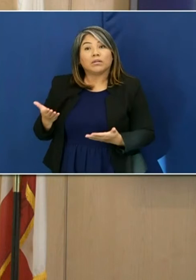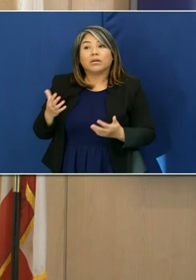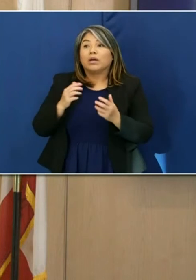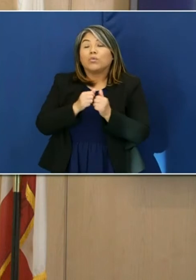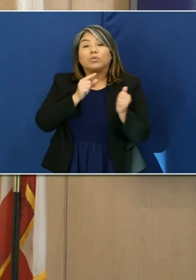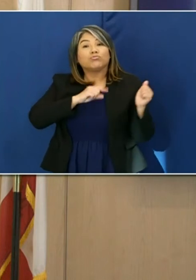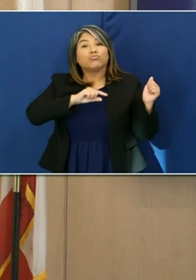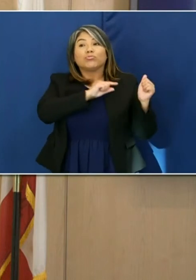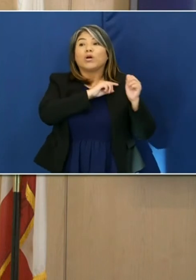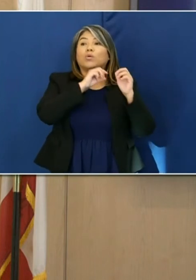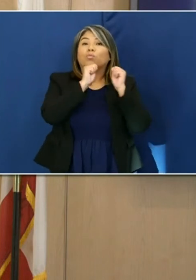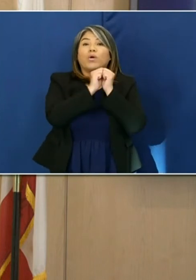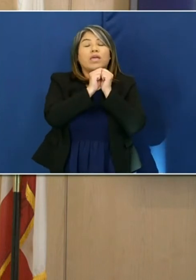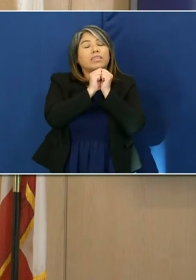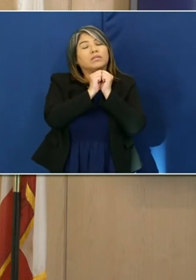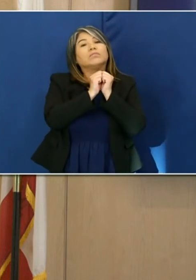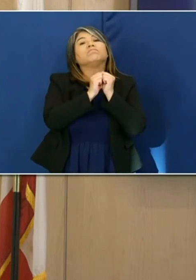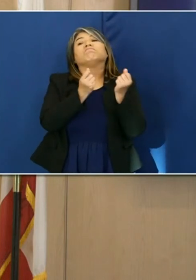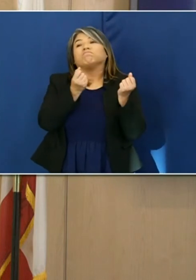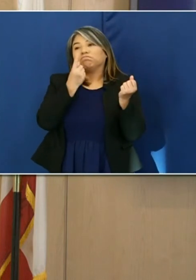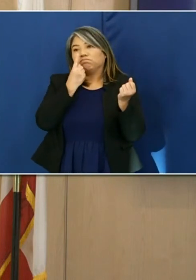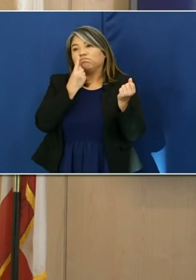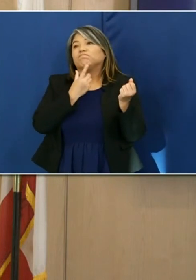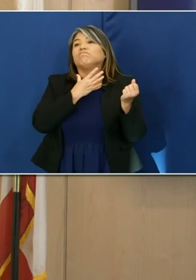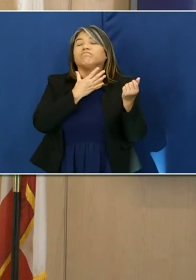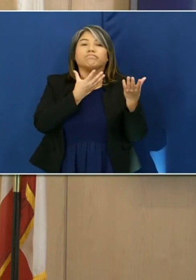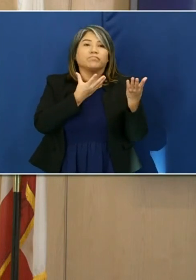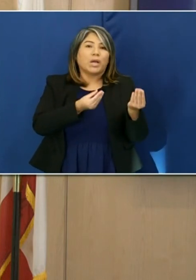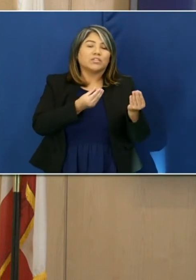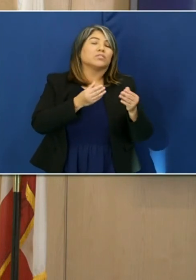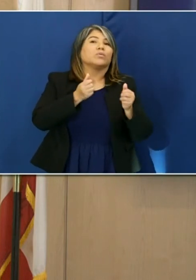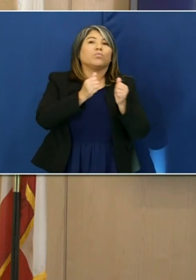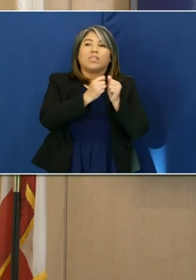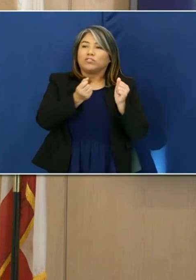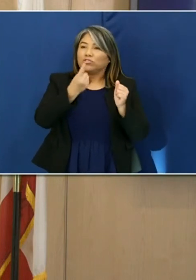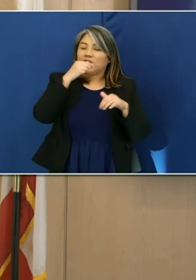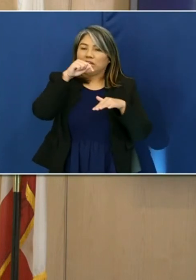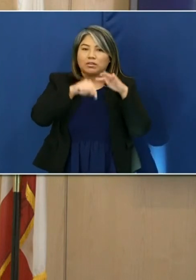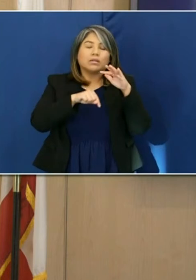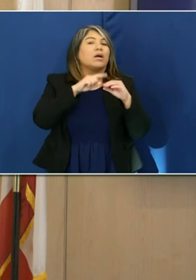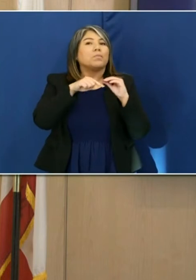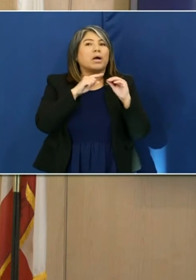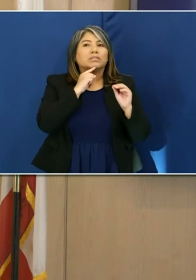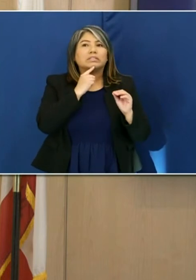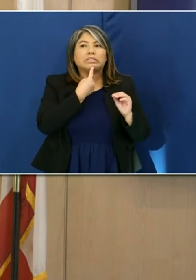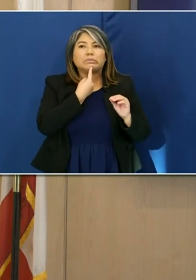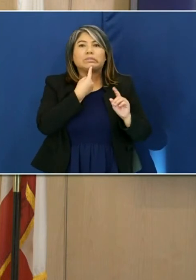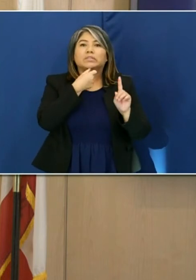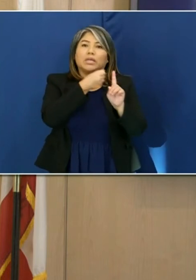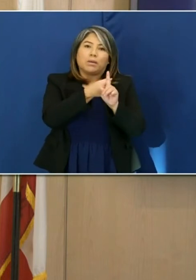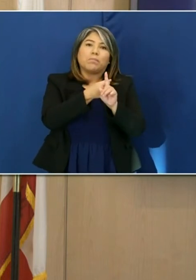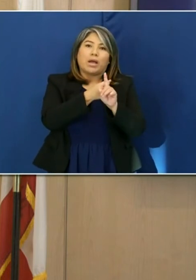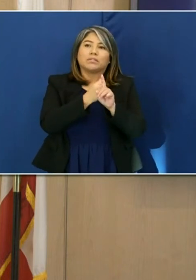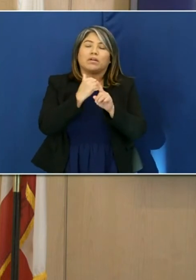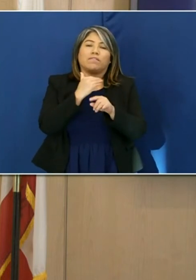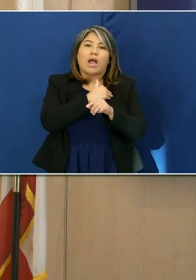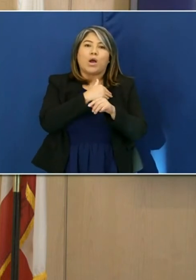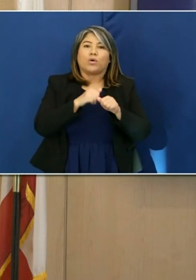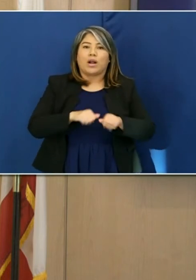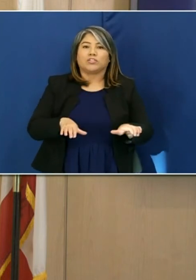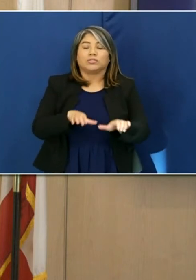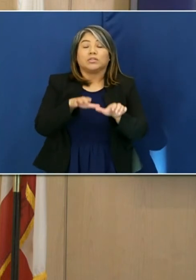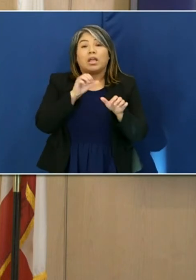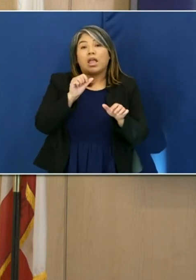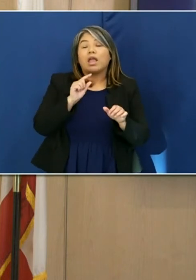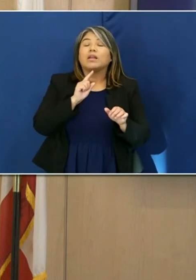with compassion, with a deep understanding of the severity and impact and significance of the actions that we're taking. And I